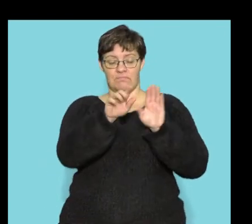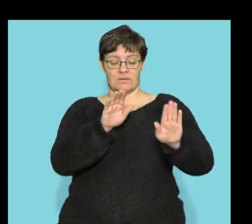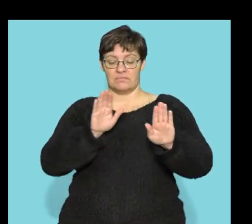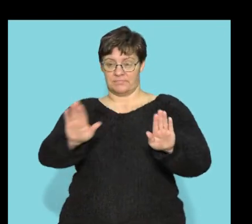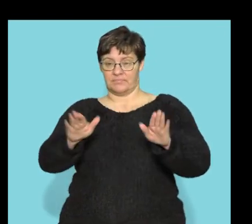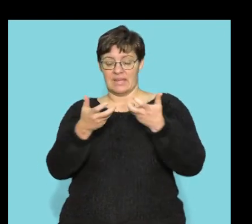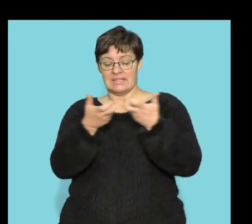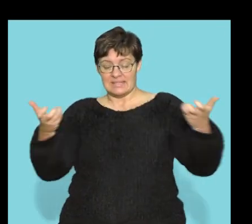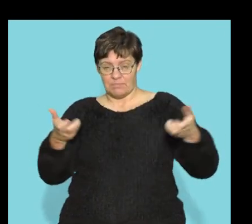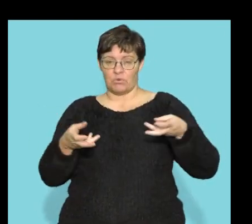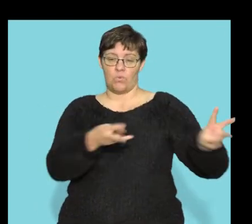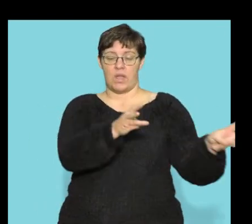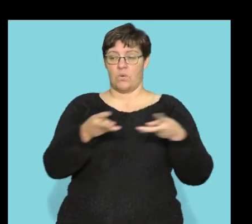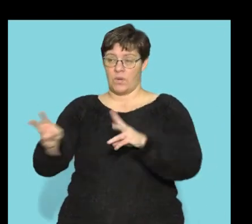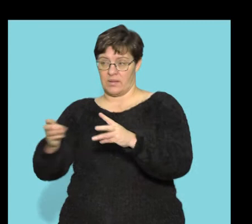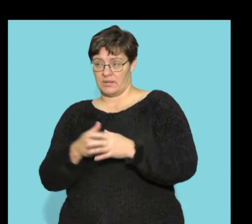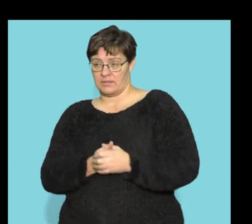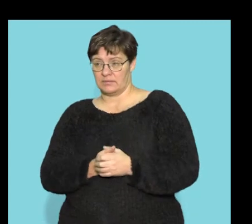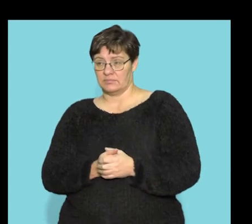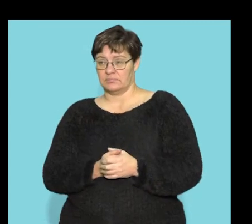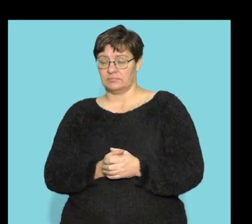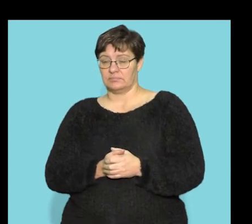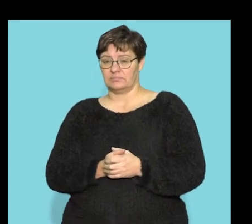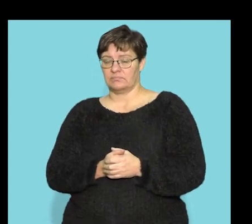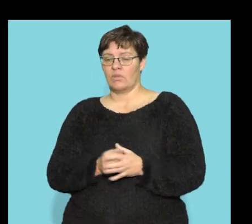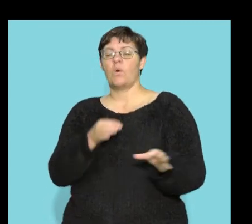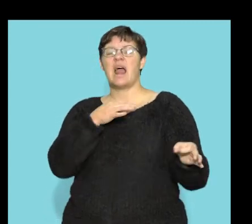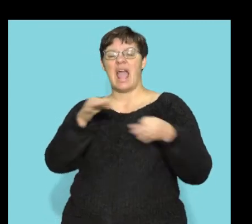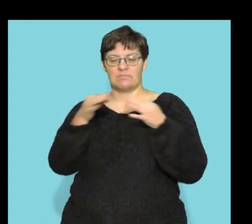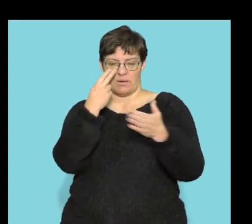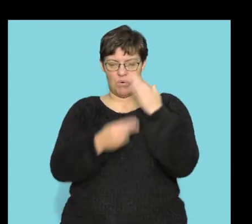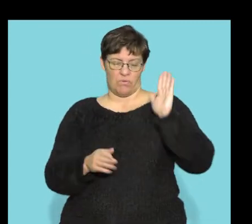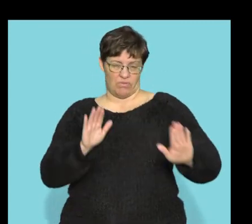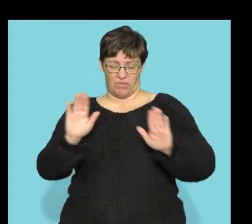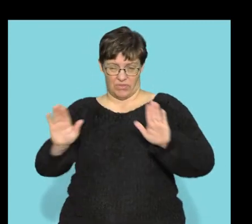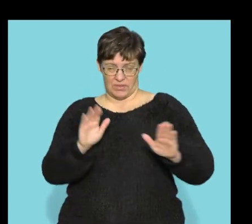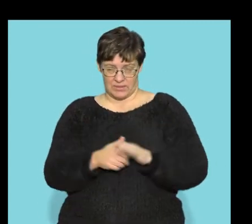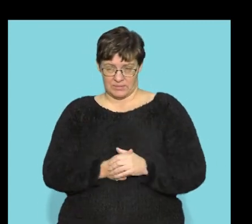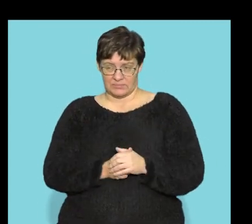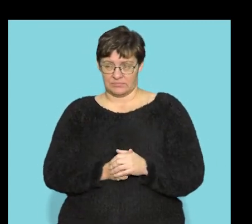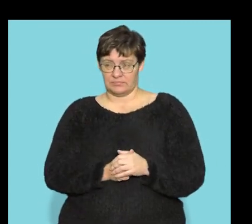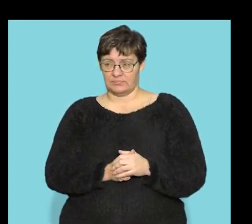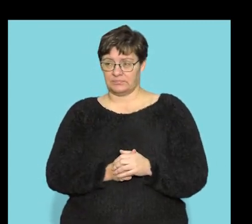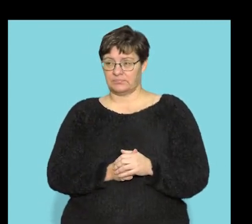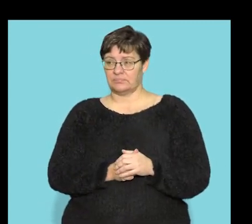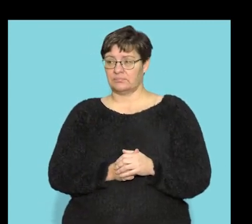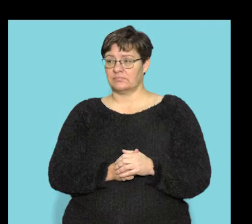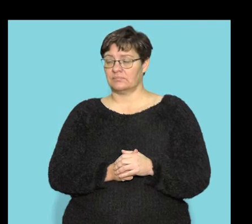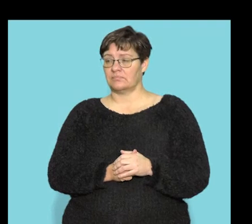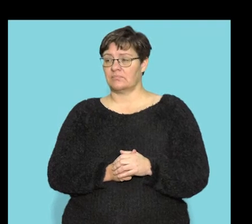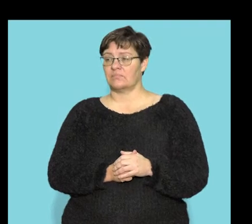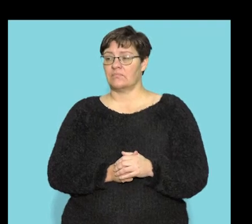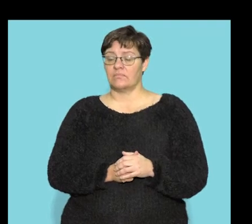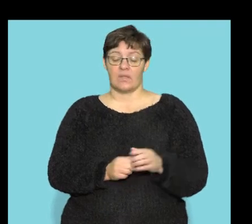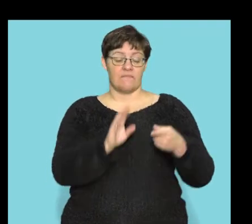separate scenarios, and I'm going to explain them both to you as we go along. The first one is